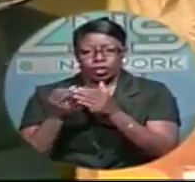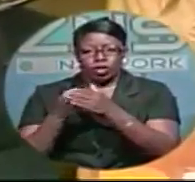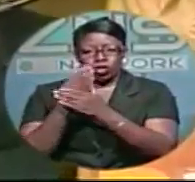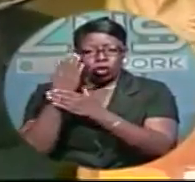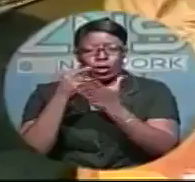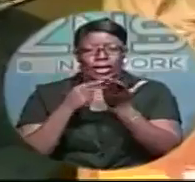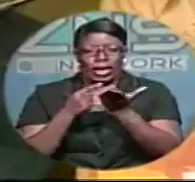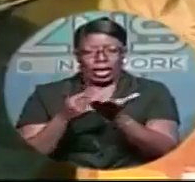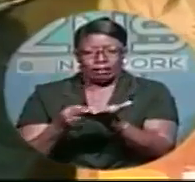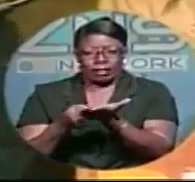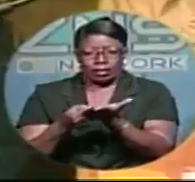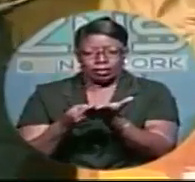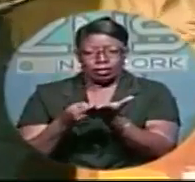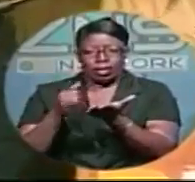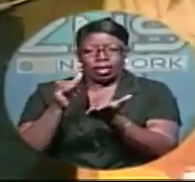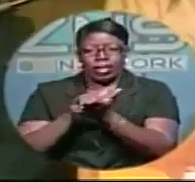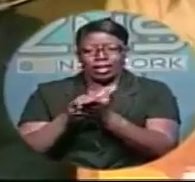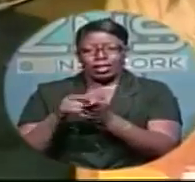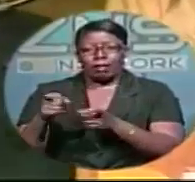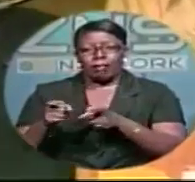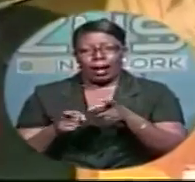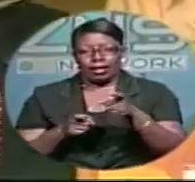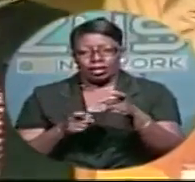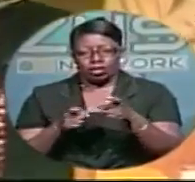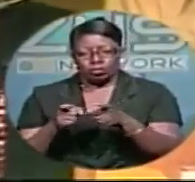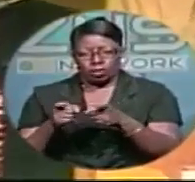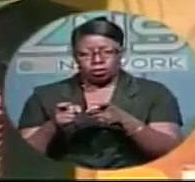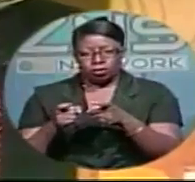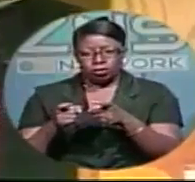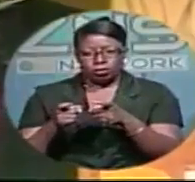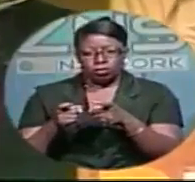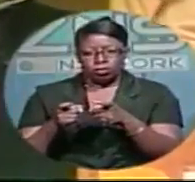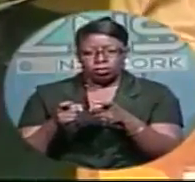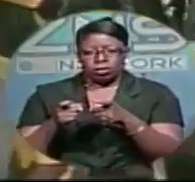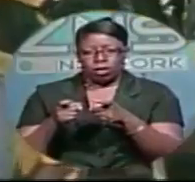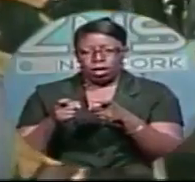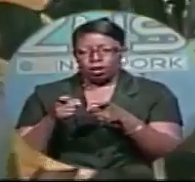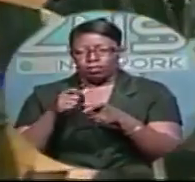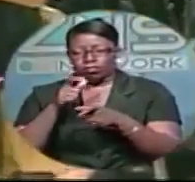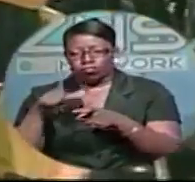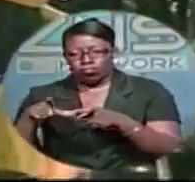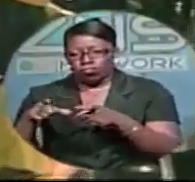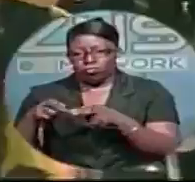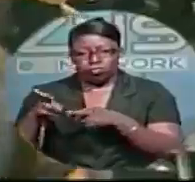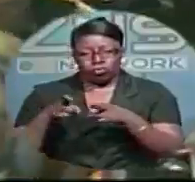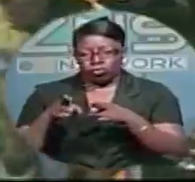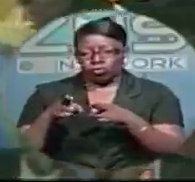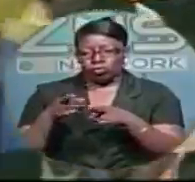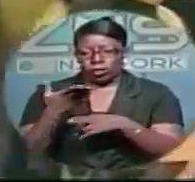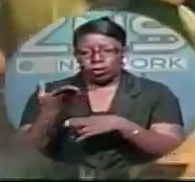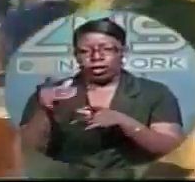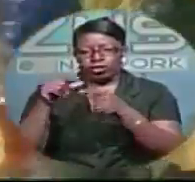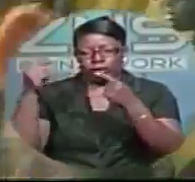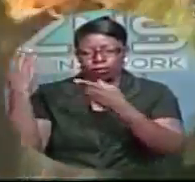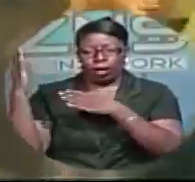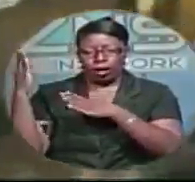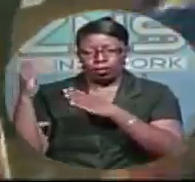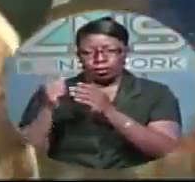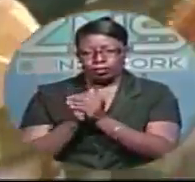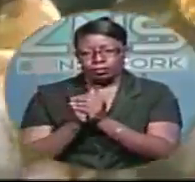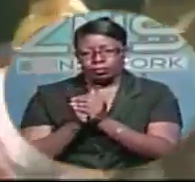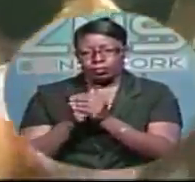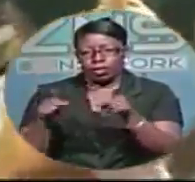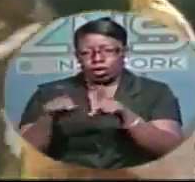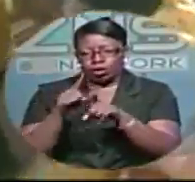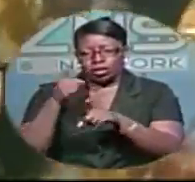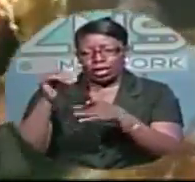evidence of the management catastrophe that looms in Grand Bahama. The leader of the PLP says the